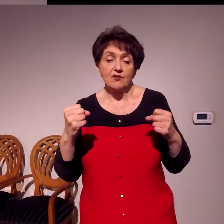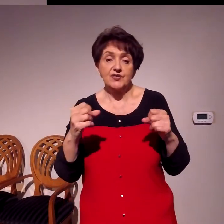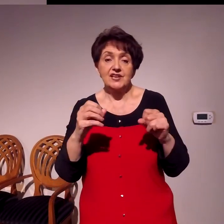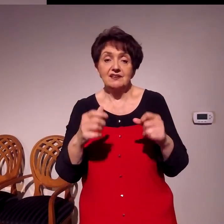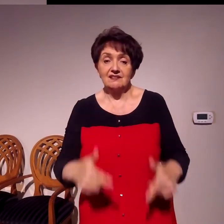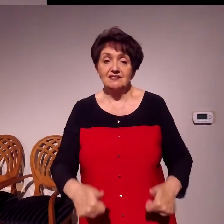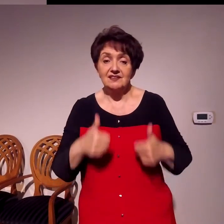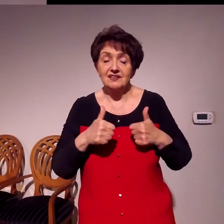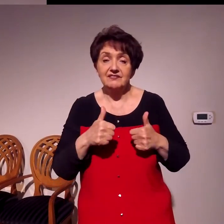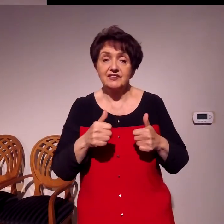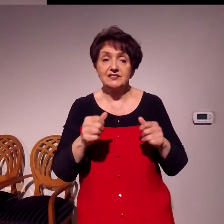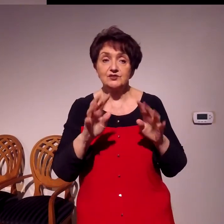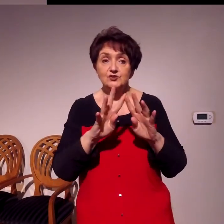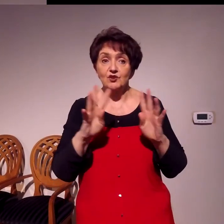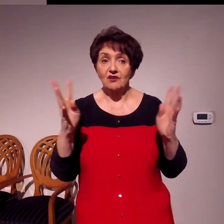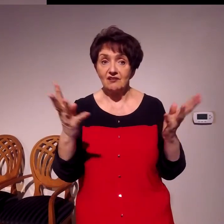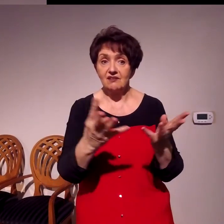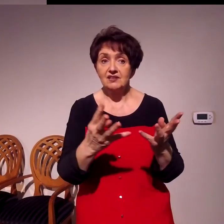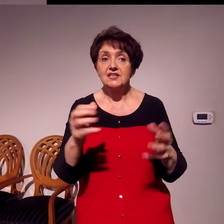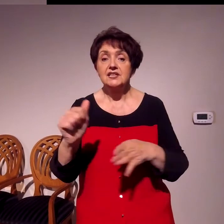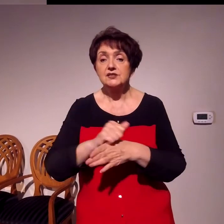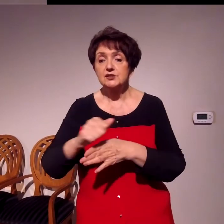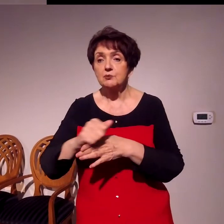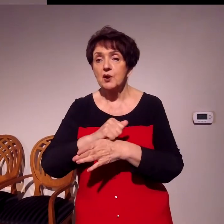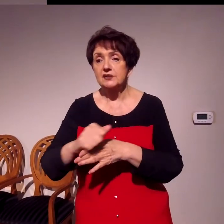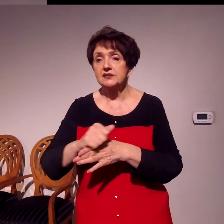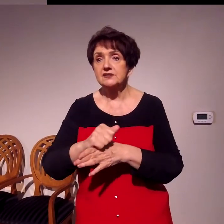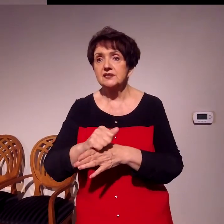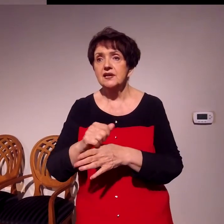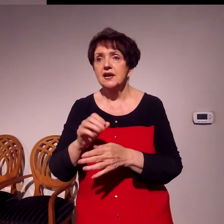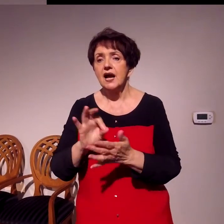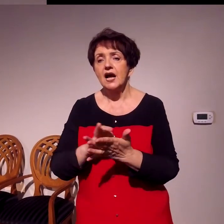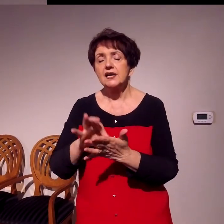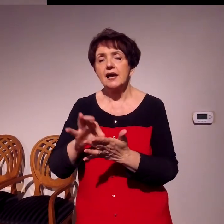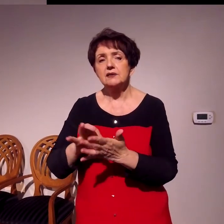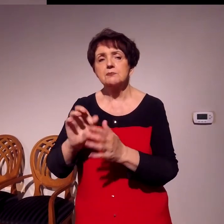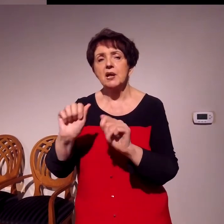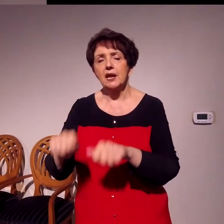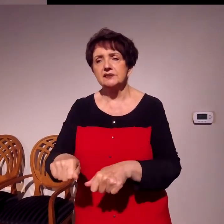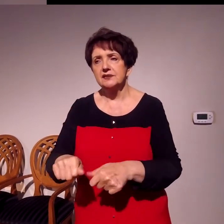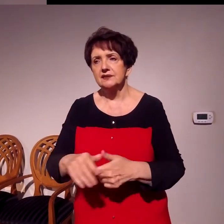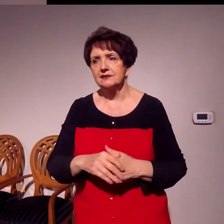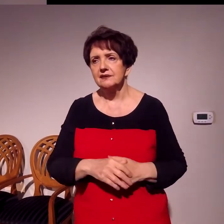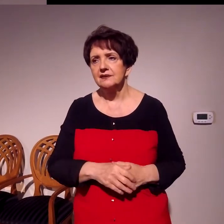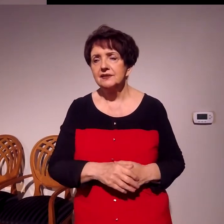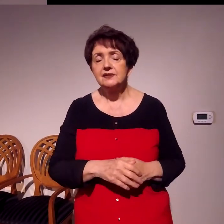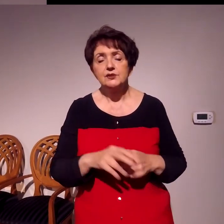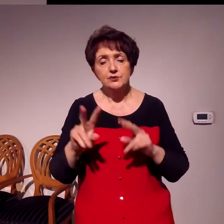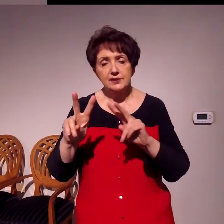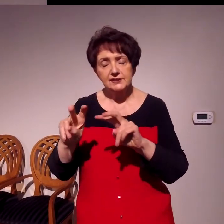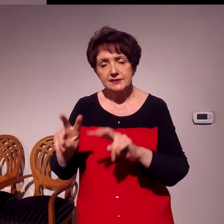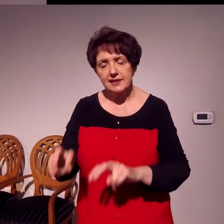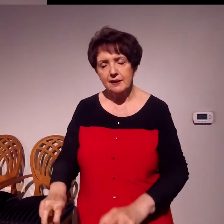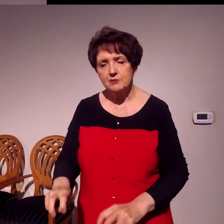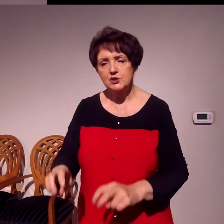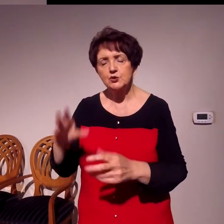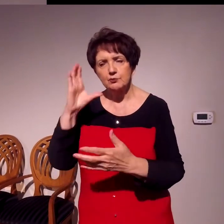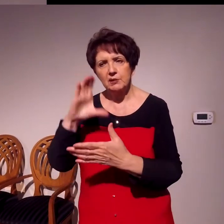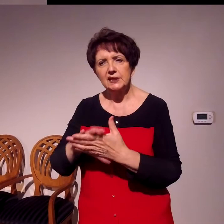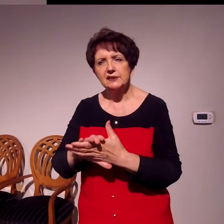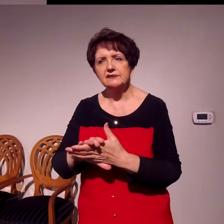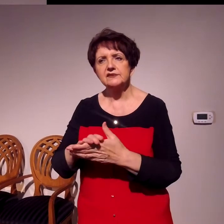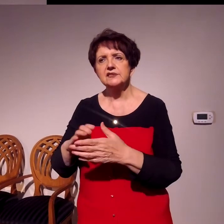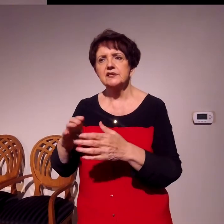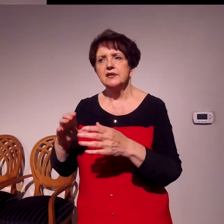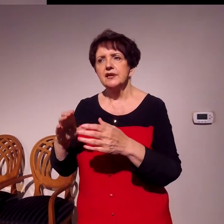to practice the law of accountability. It is to look at our choices, examine our beliefs, and examine our excuses. We're going to meet the third